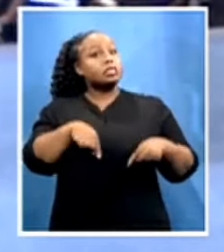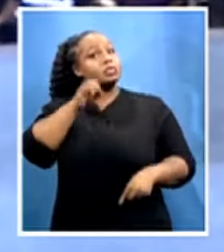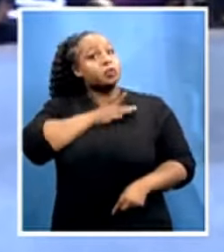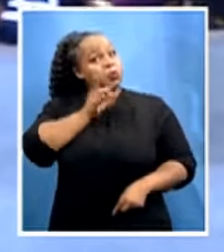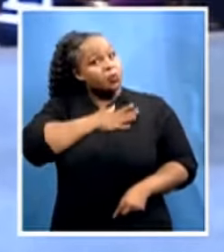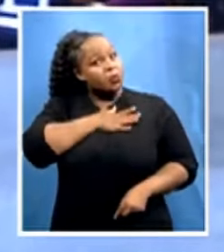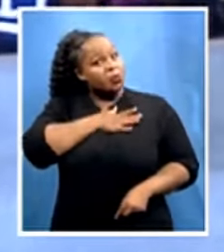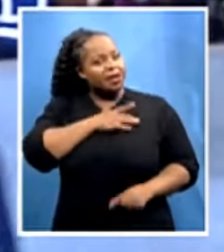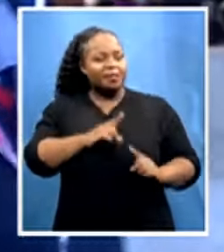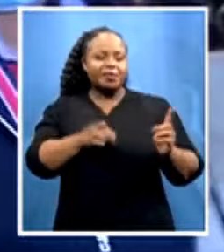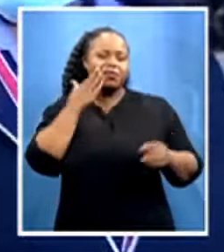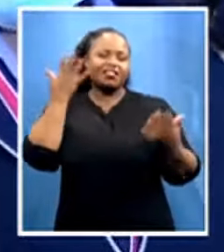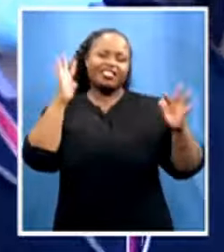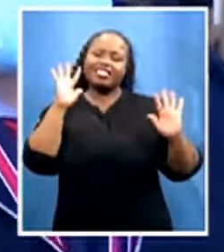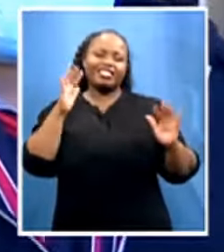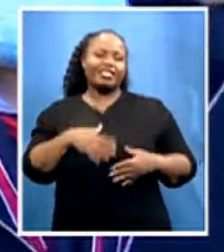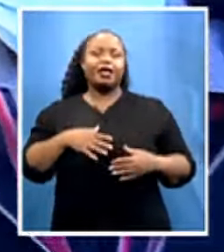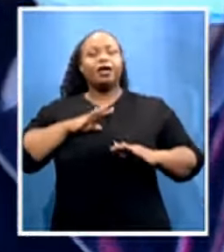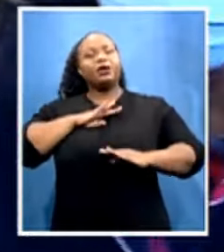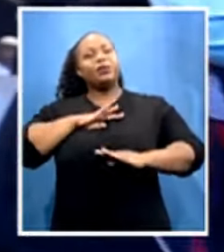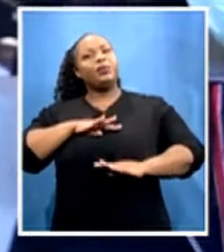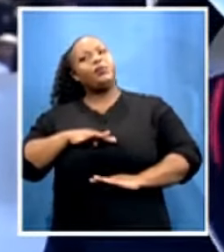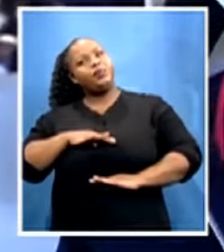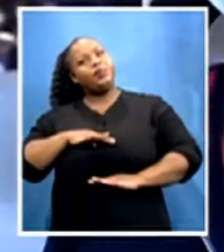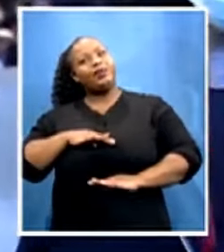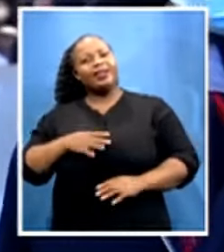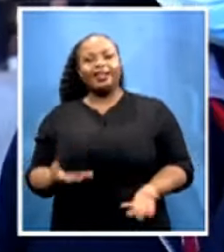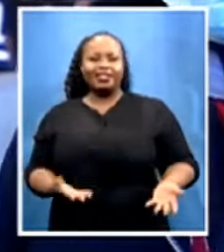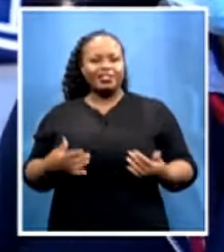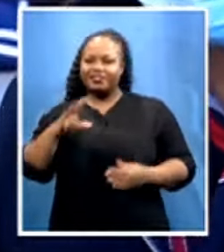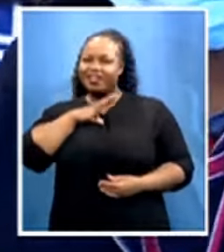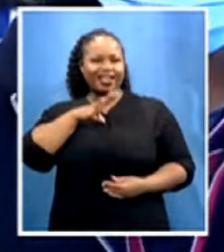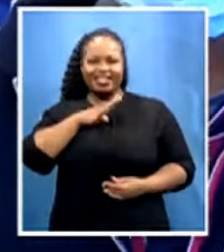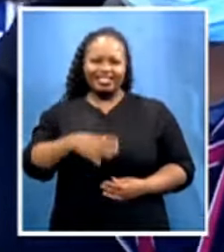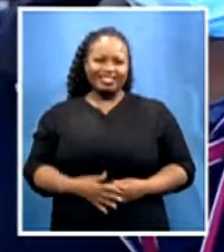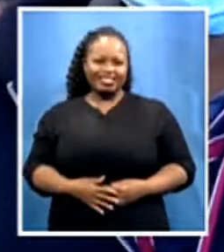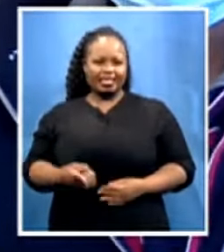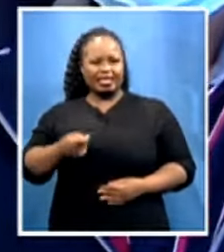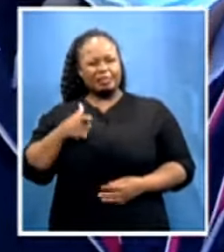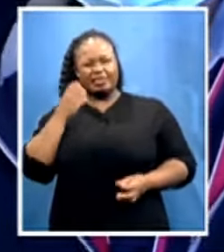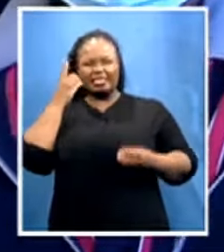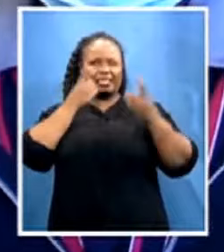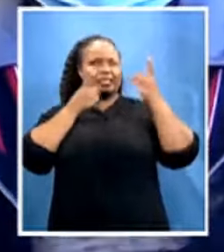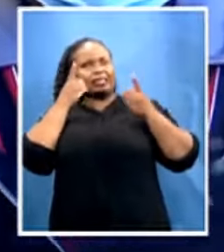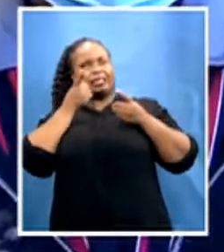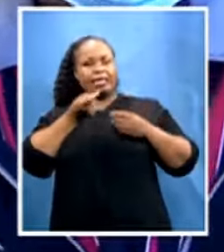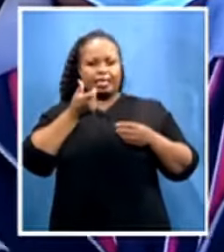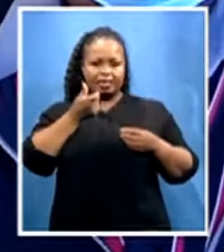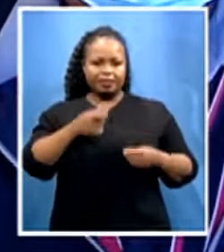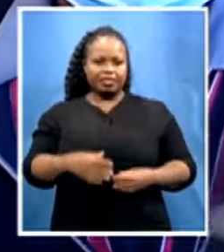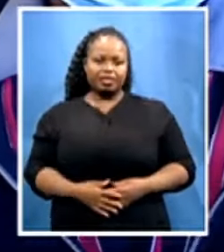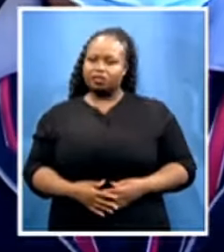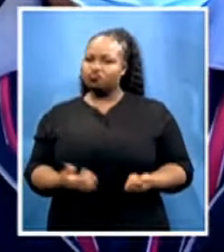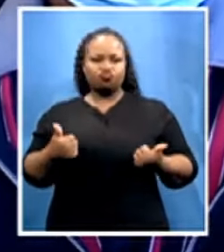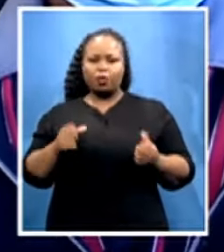like, right, it was fine. Yeah, a little bit dizziness, but actually I'm okay now, so I can go